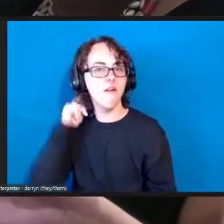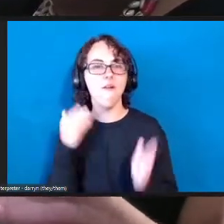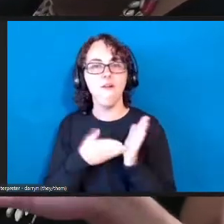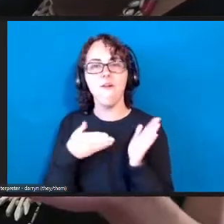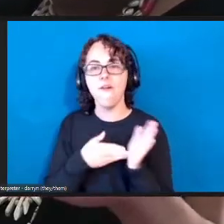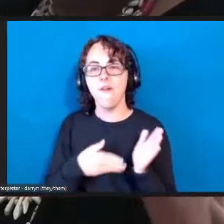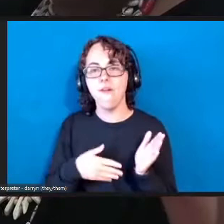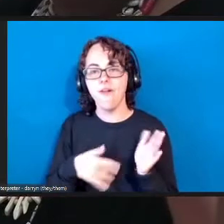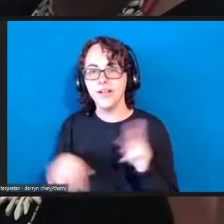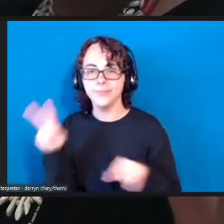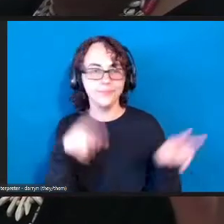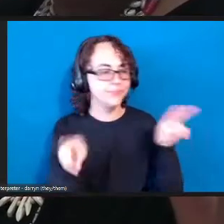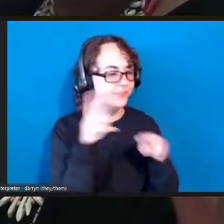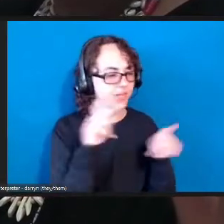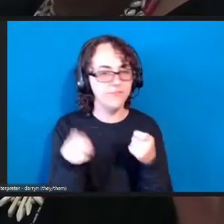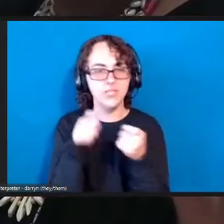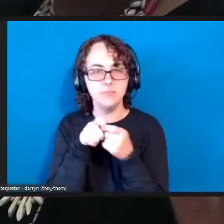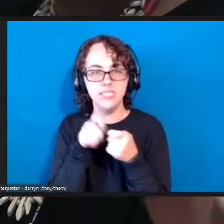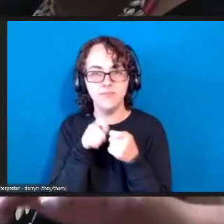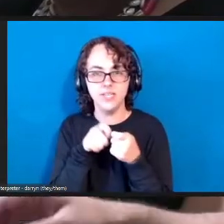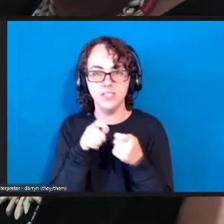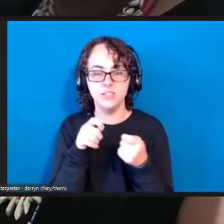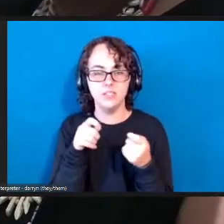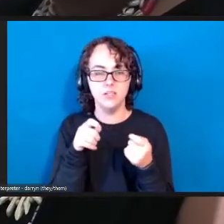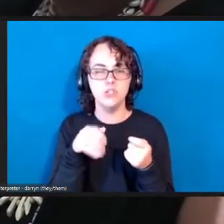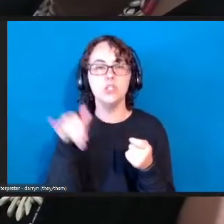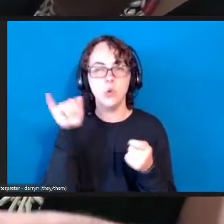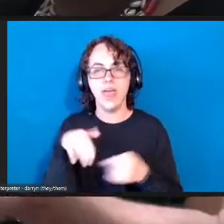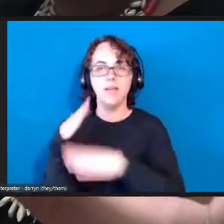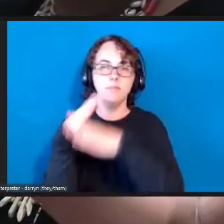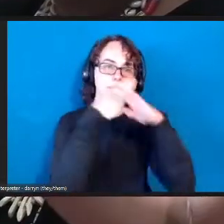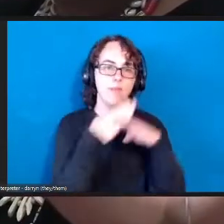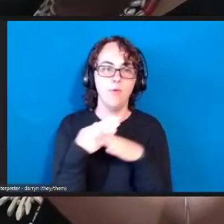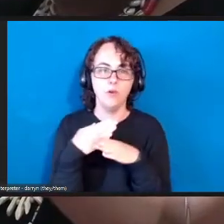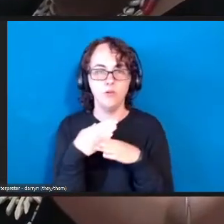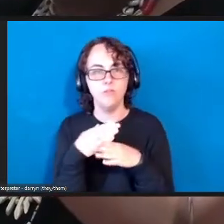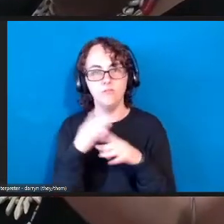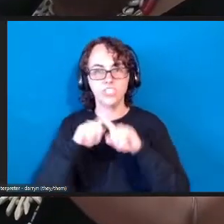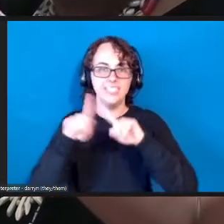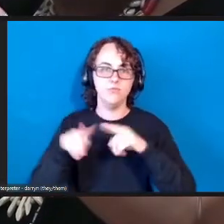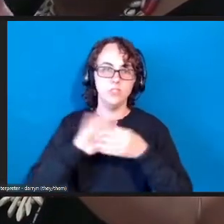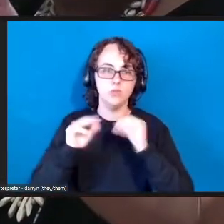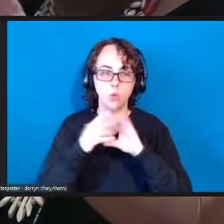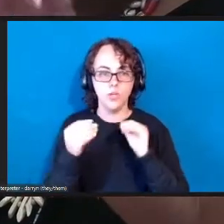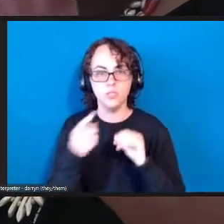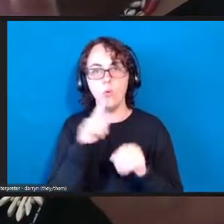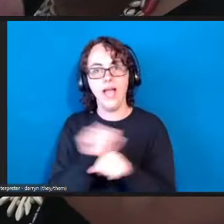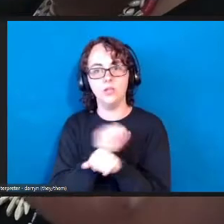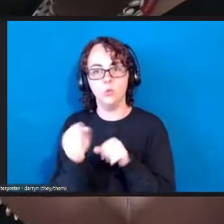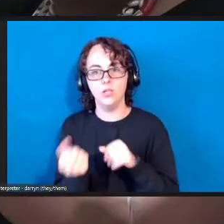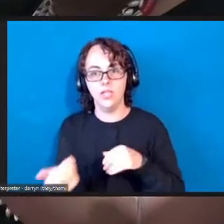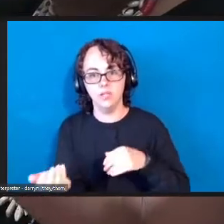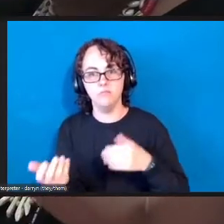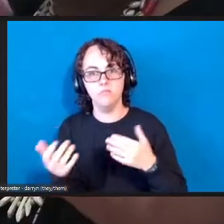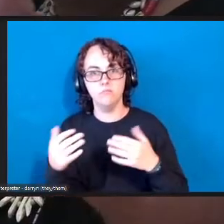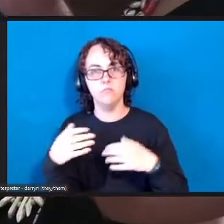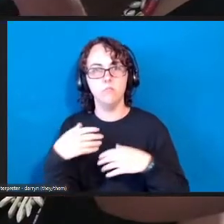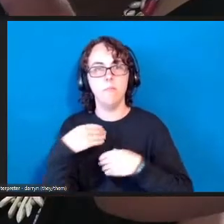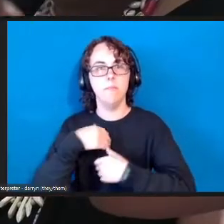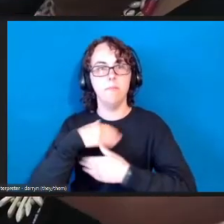produced on stage. And also, I will add this, as a dramaturg, and also as someone who's